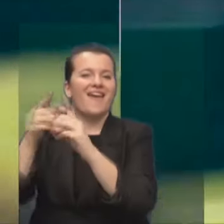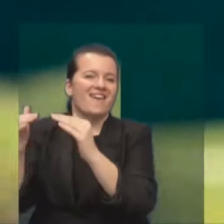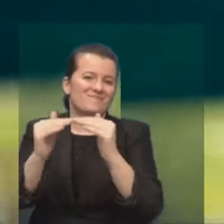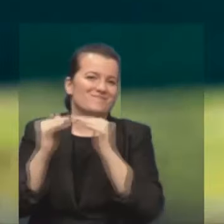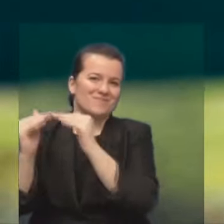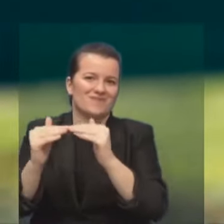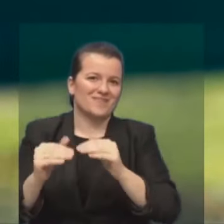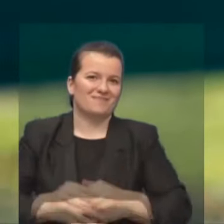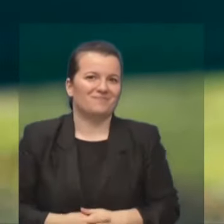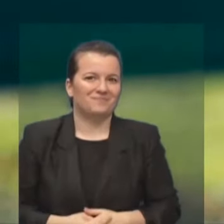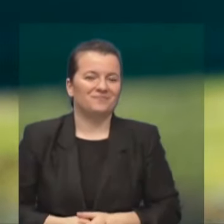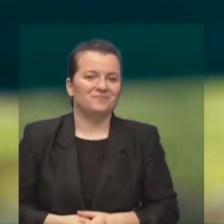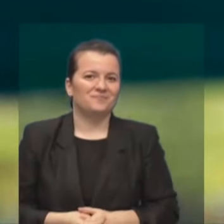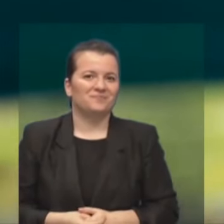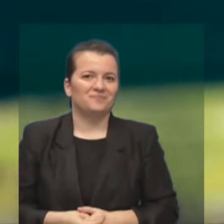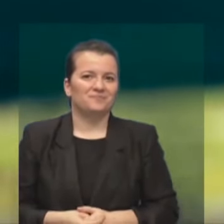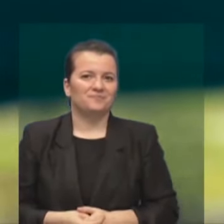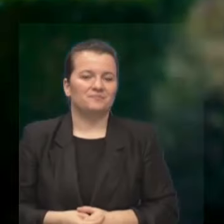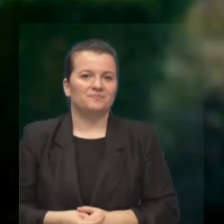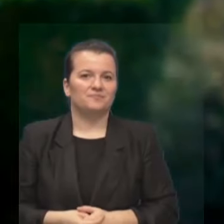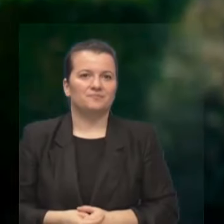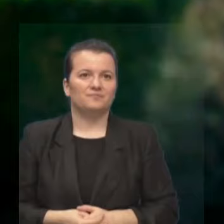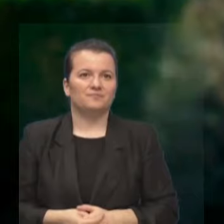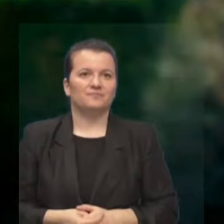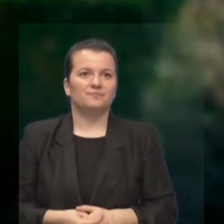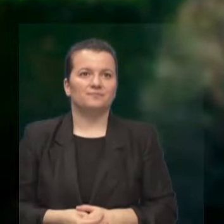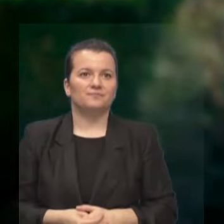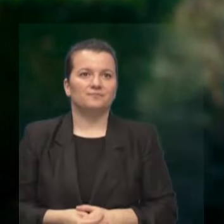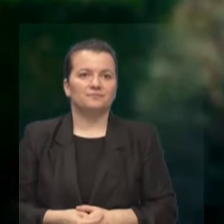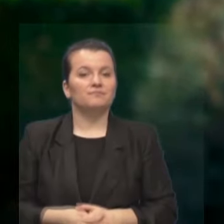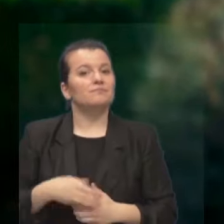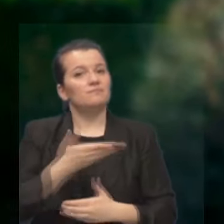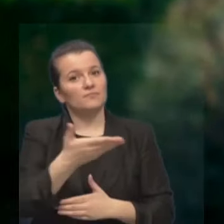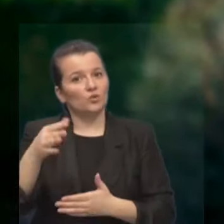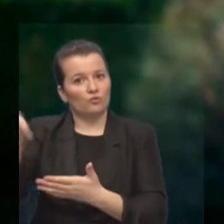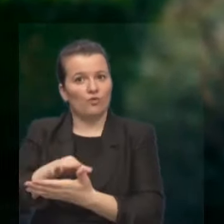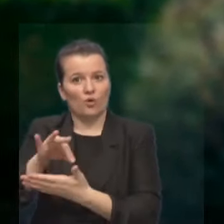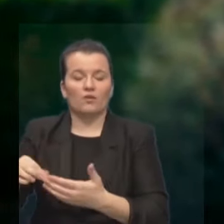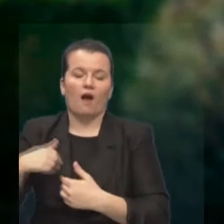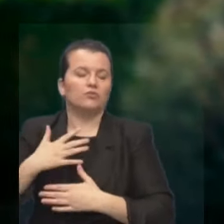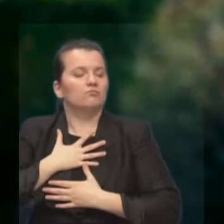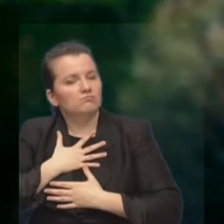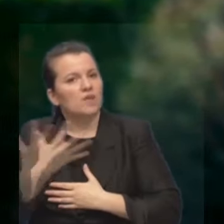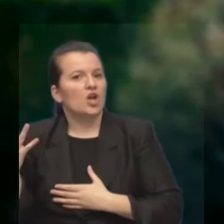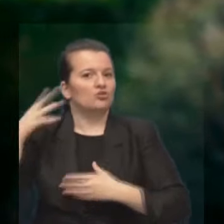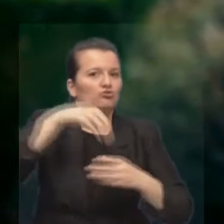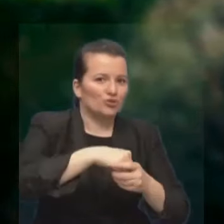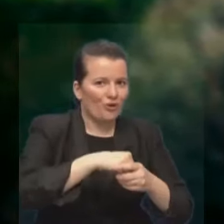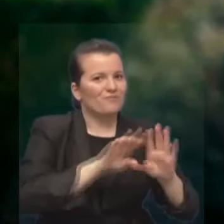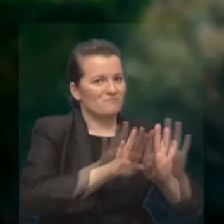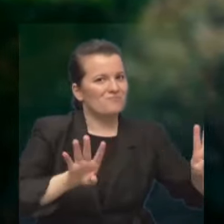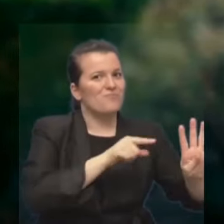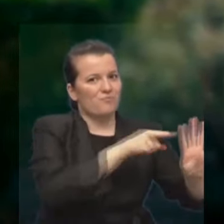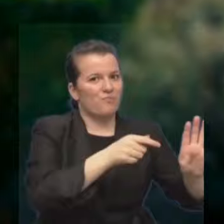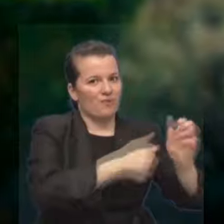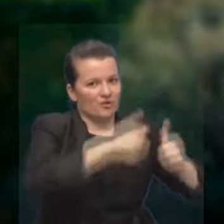Now, depending on the outcome of this vote, but I'll be delighted to join the board of directors. I also chair the board of the supervisory